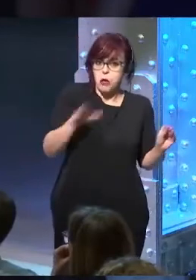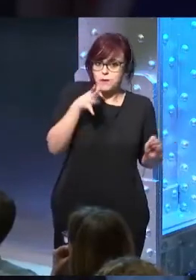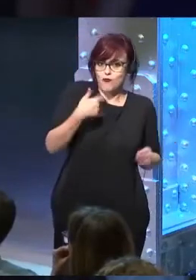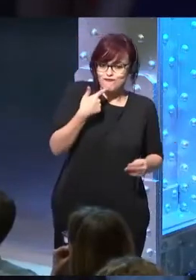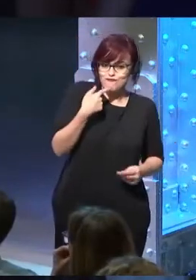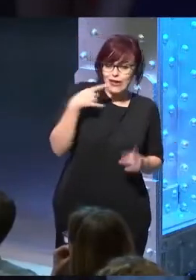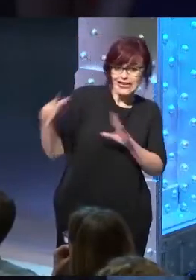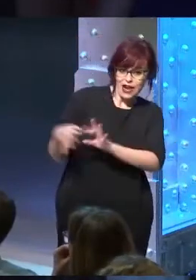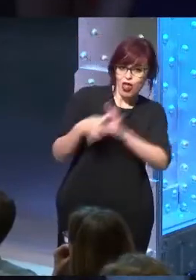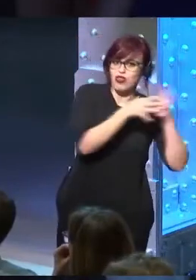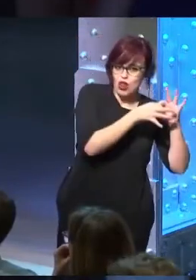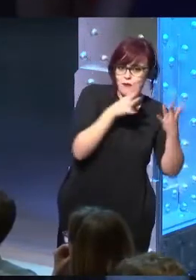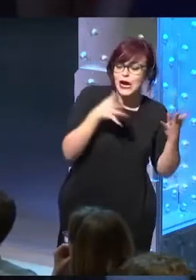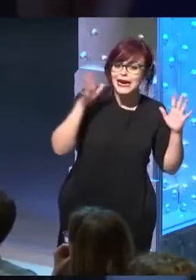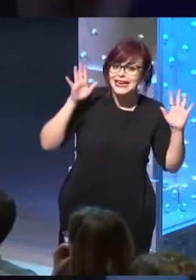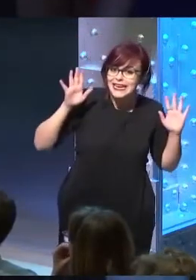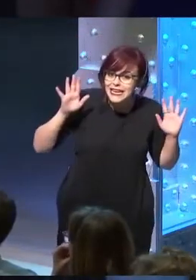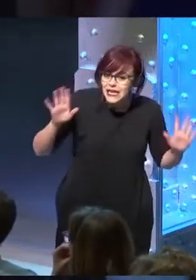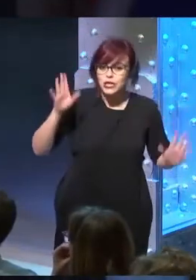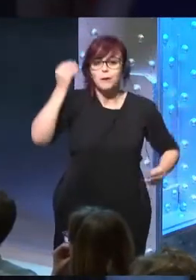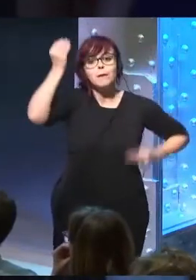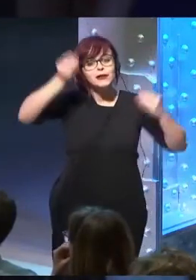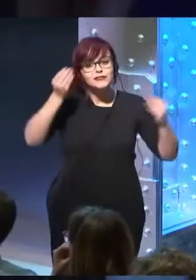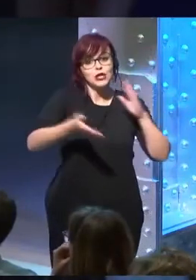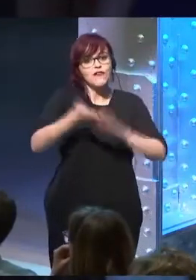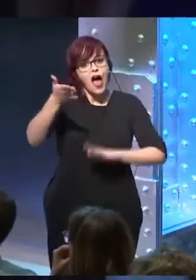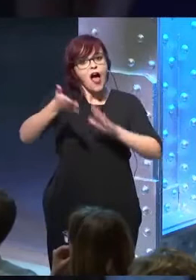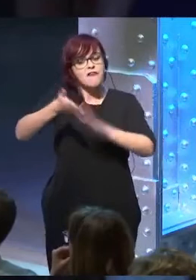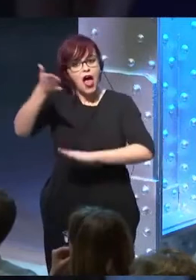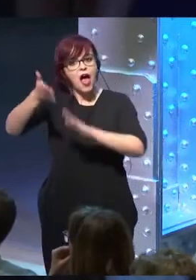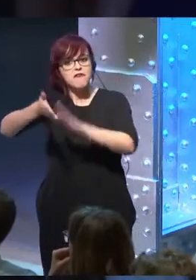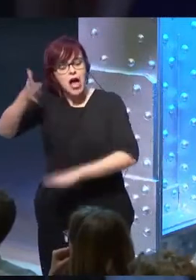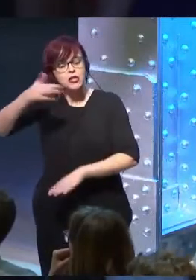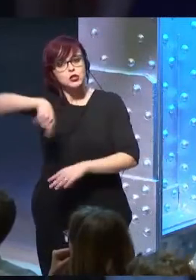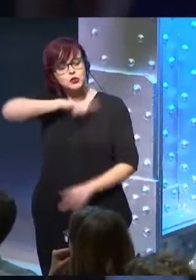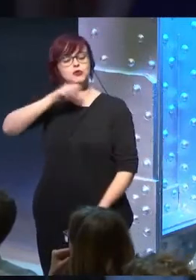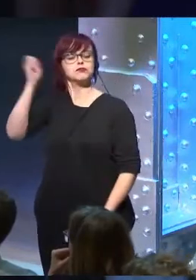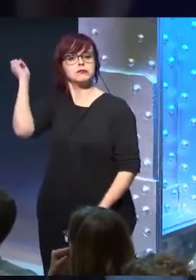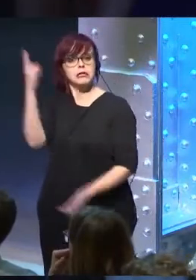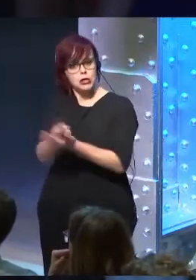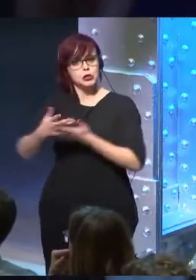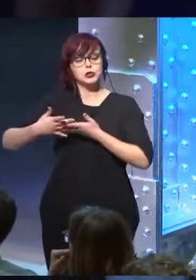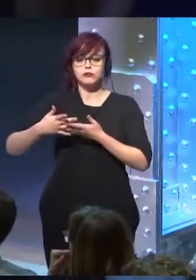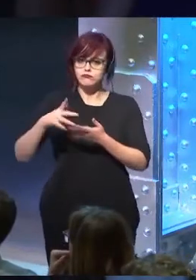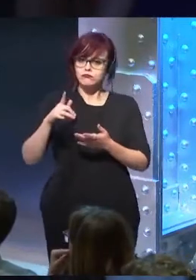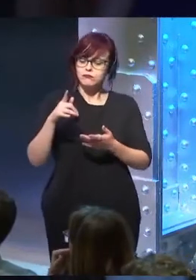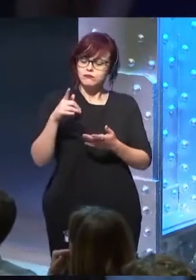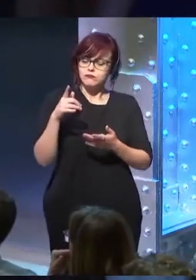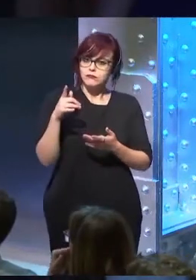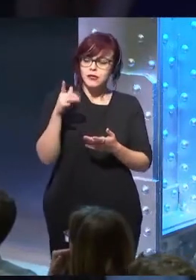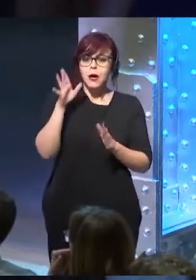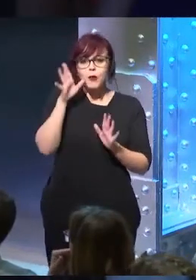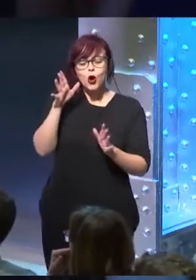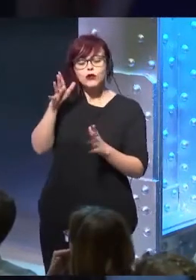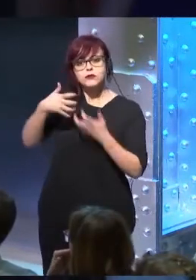I think we're dealing with a much more active exclusion of women from public